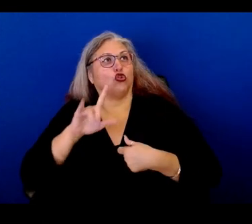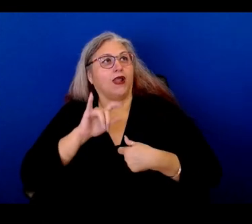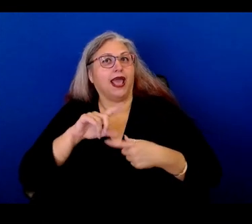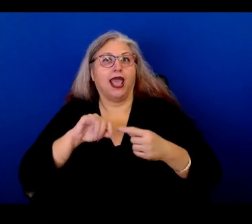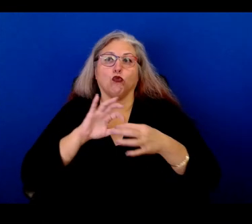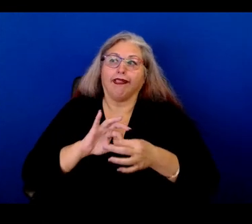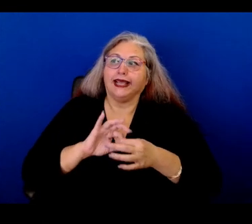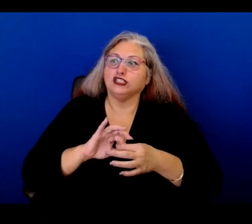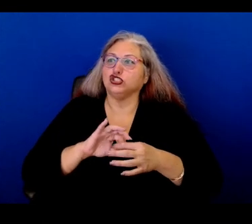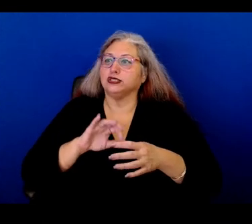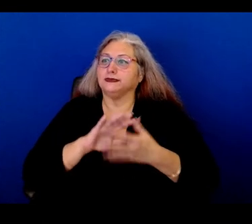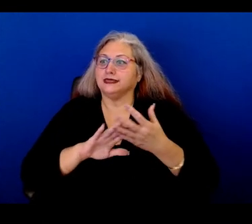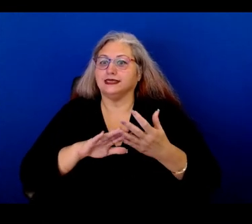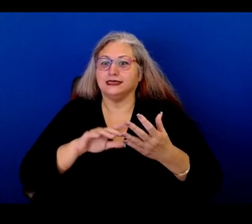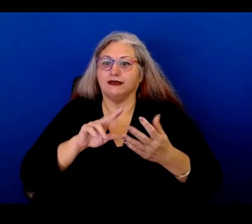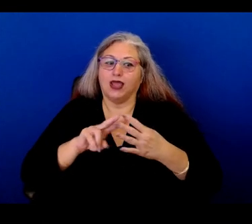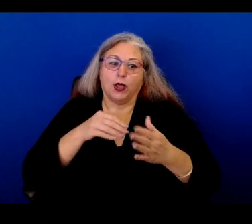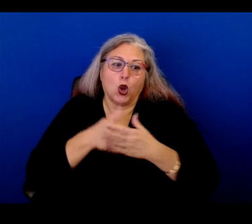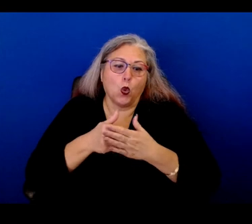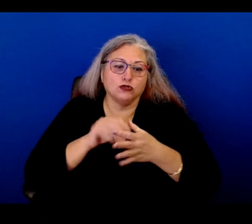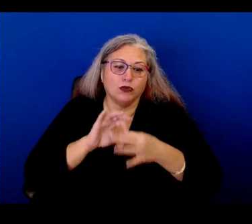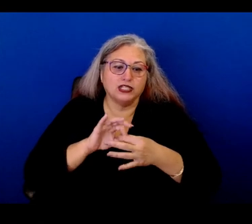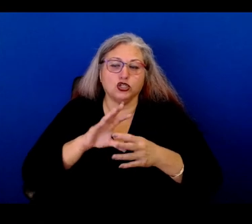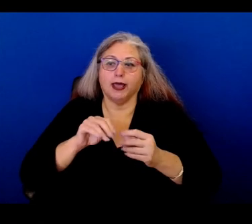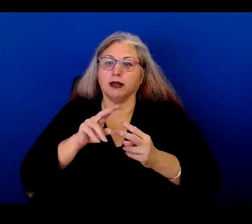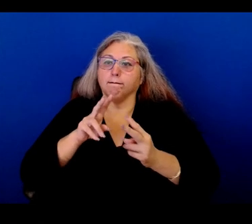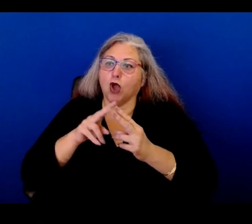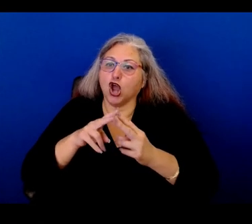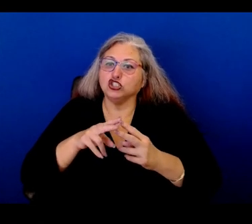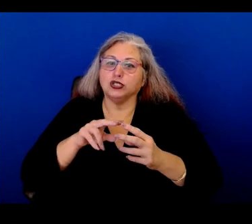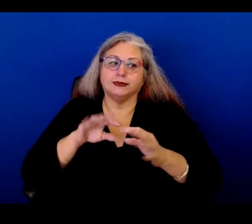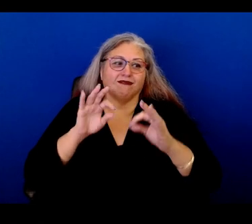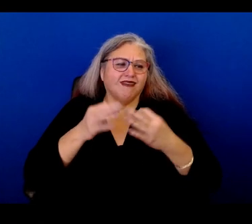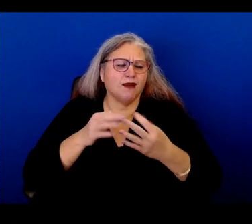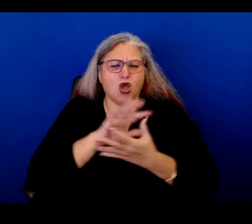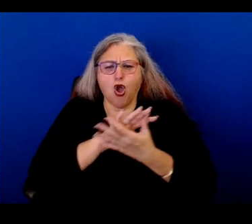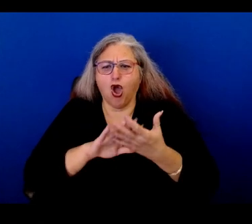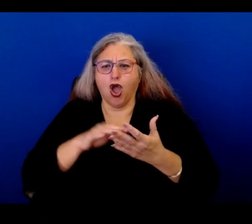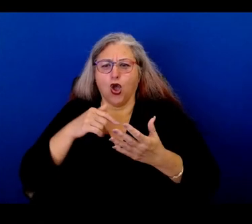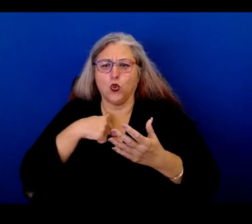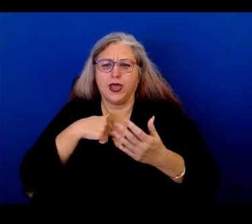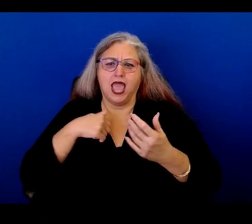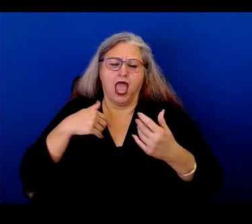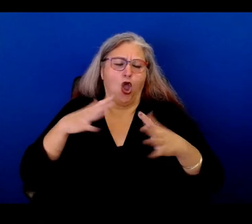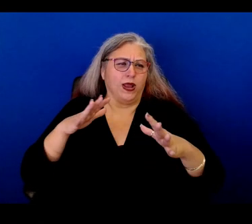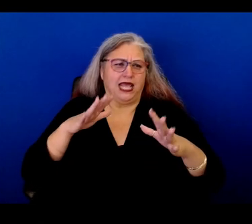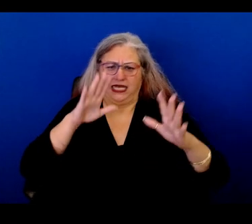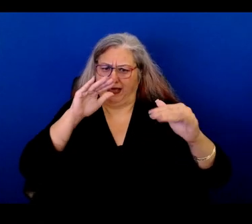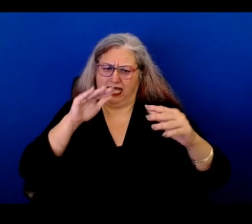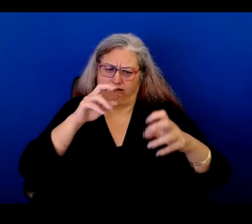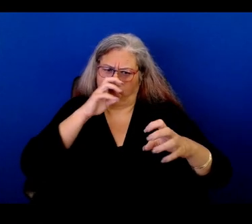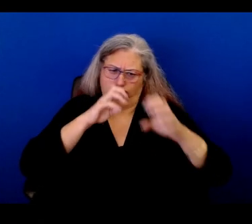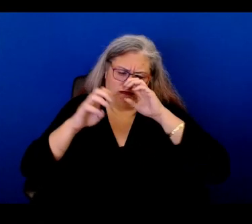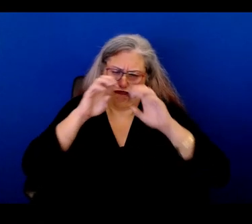be, and relationships, big ones like intimate relationships and partnerships and family, all those things. We have all these